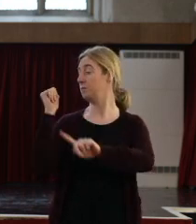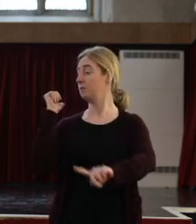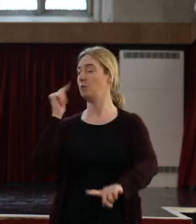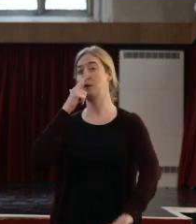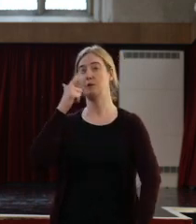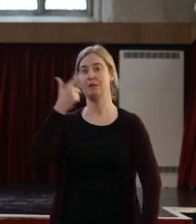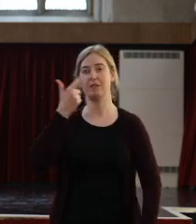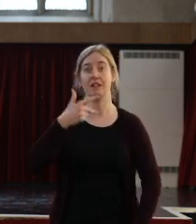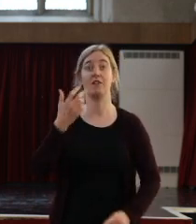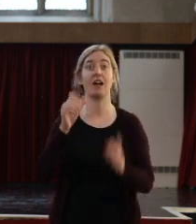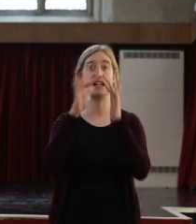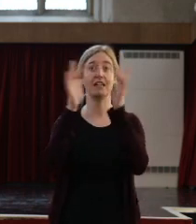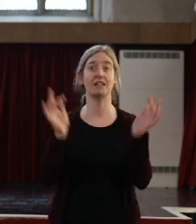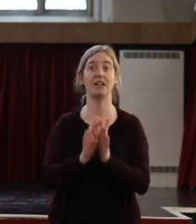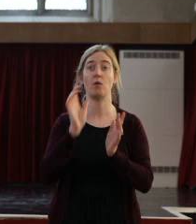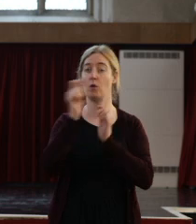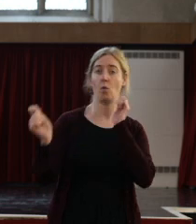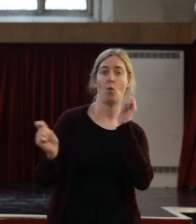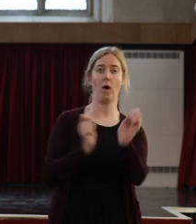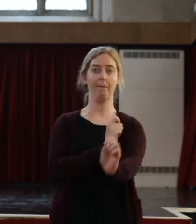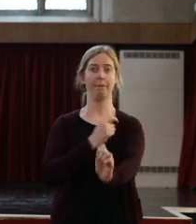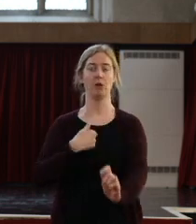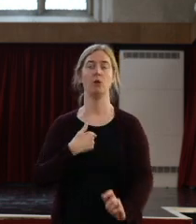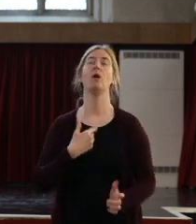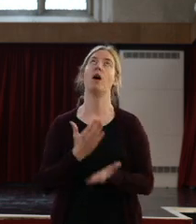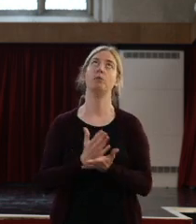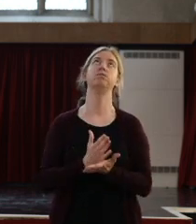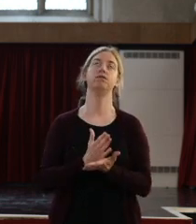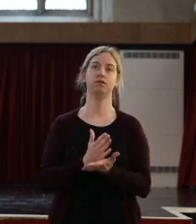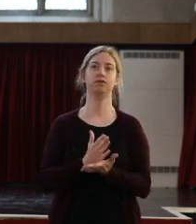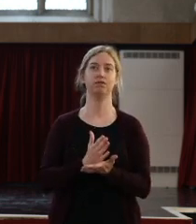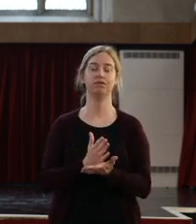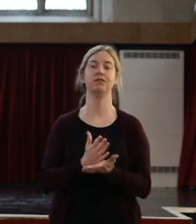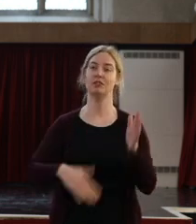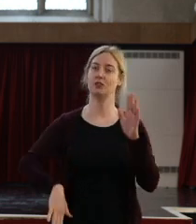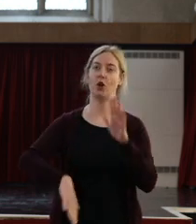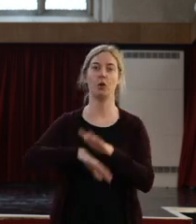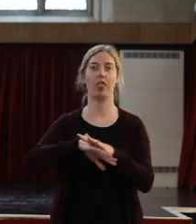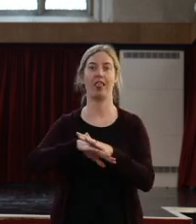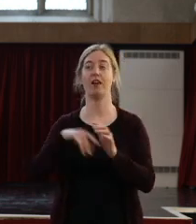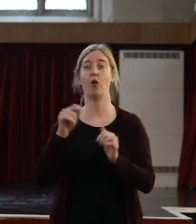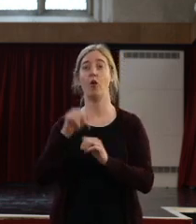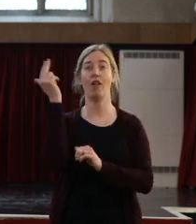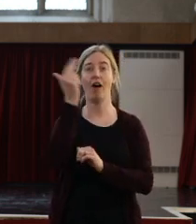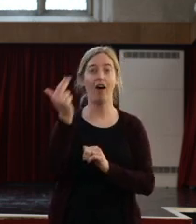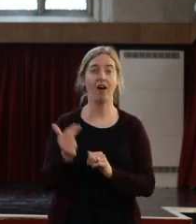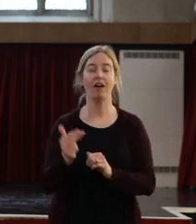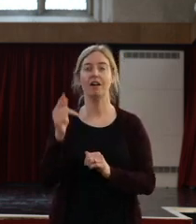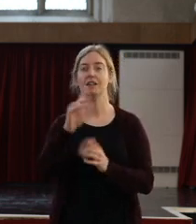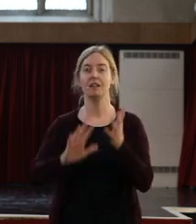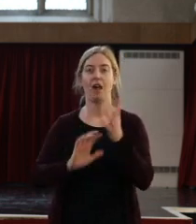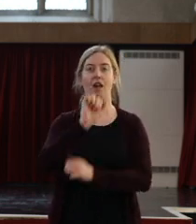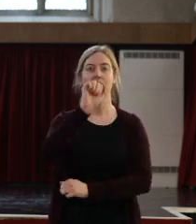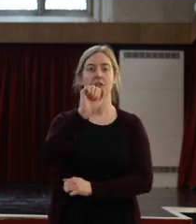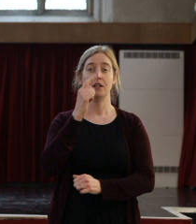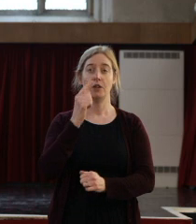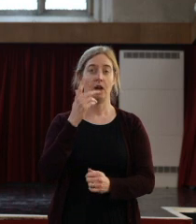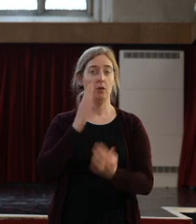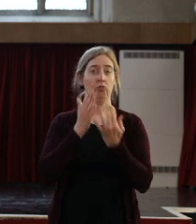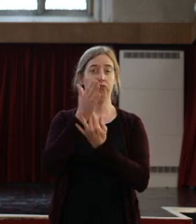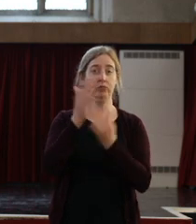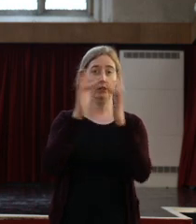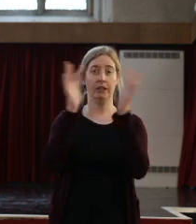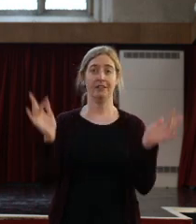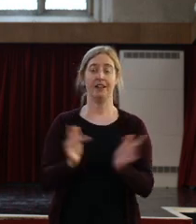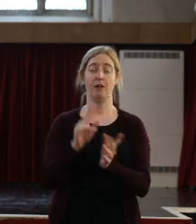Oh, God, yeah. Yes, absolutely. I mean, the amount of art and that you could just access at the press of